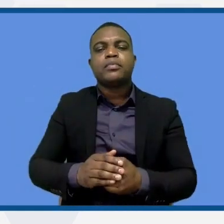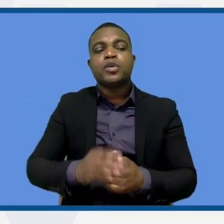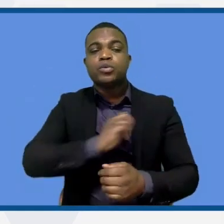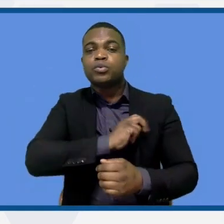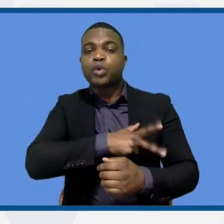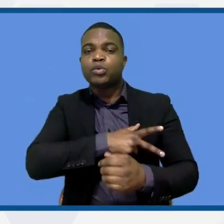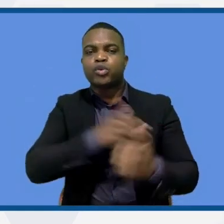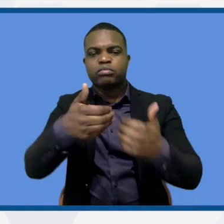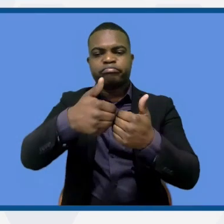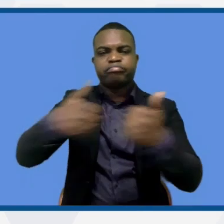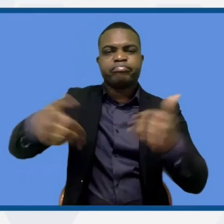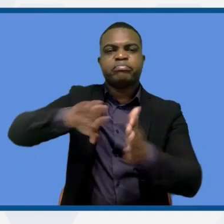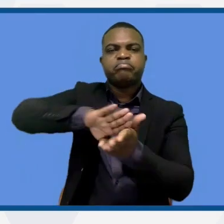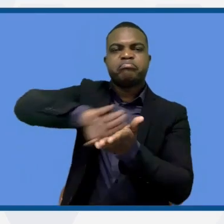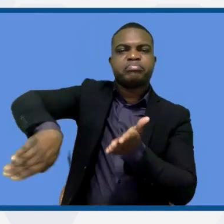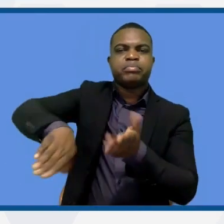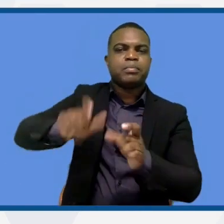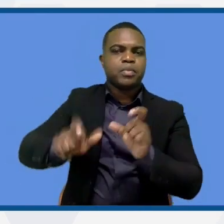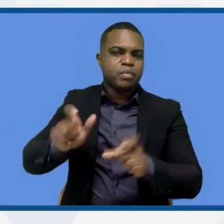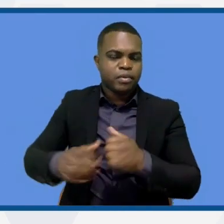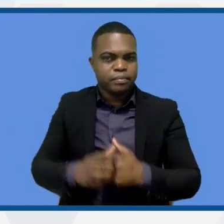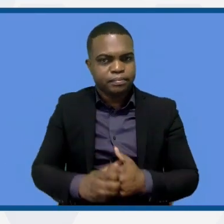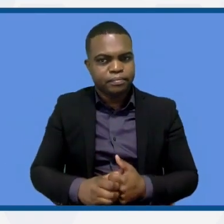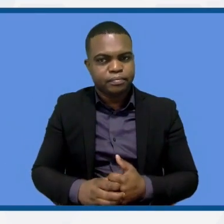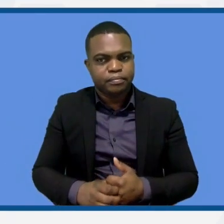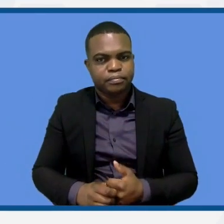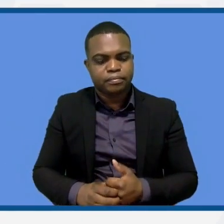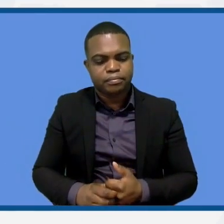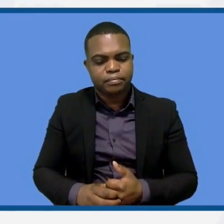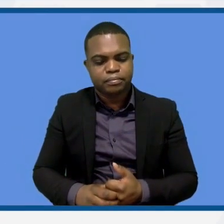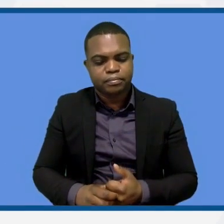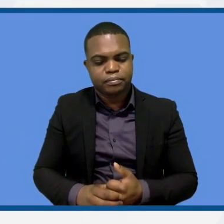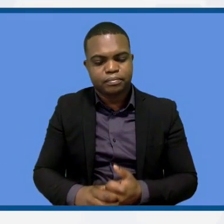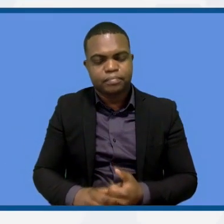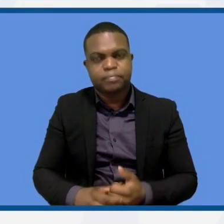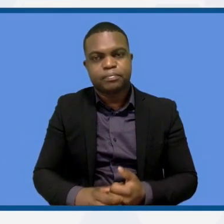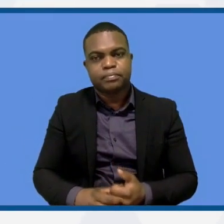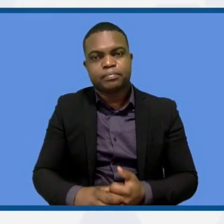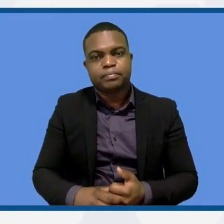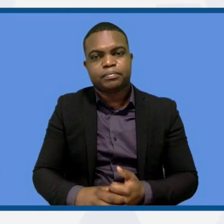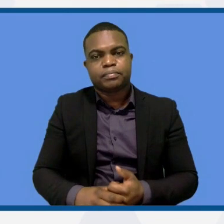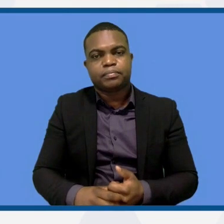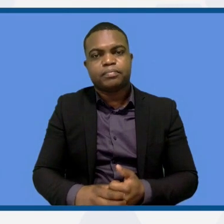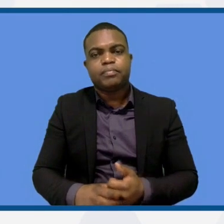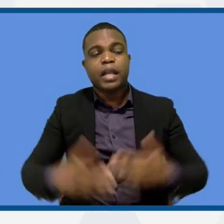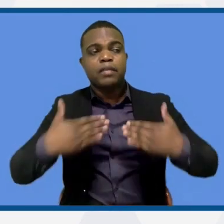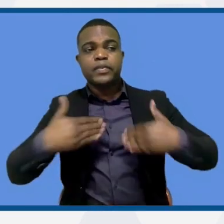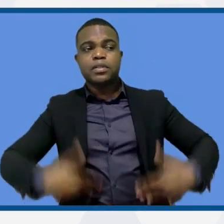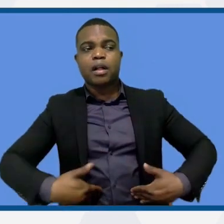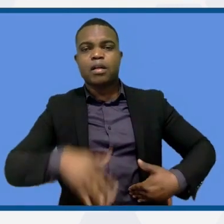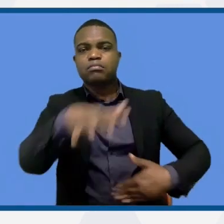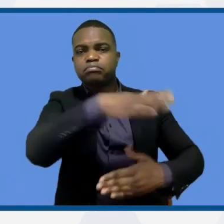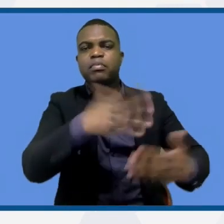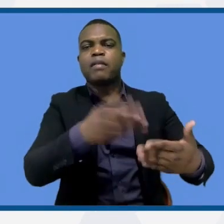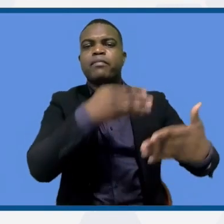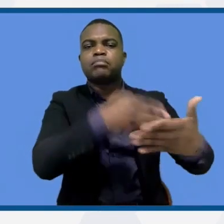lack of access to information and lack of access in decision making, and of course, costs. And so we